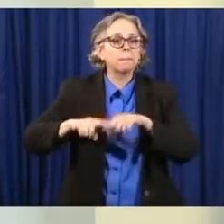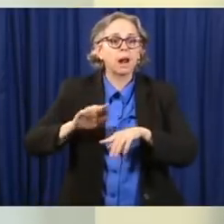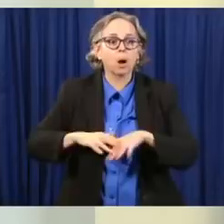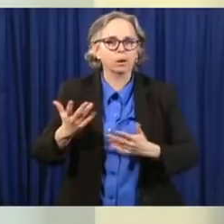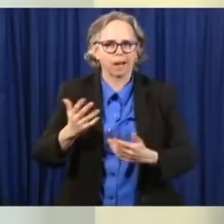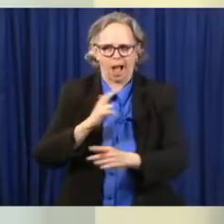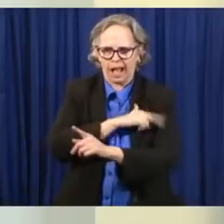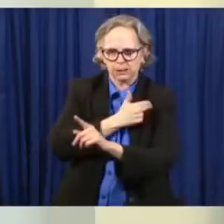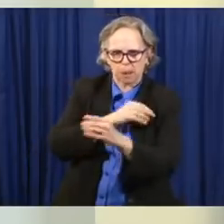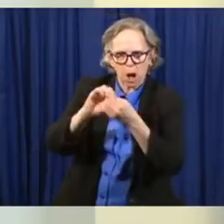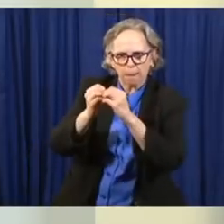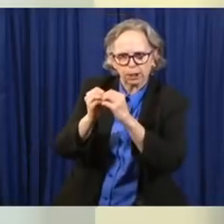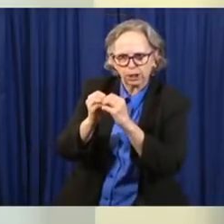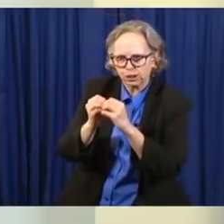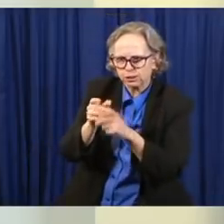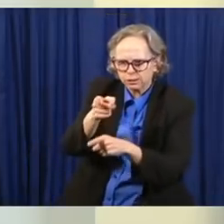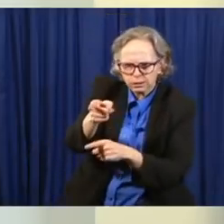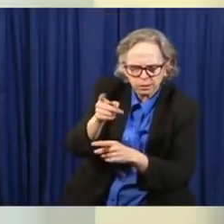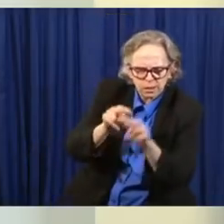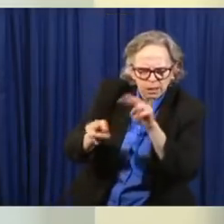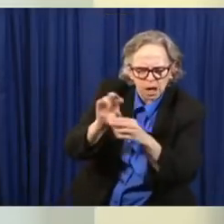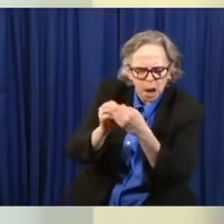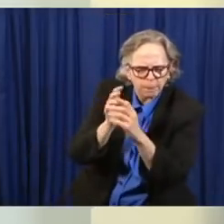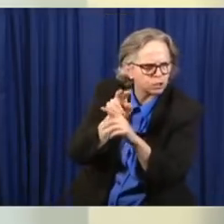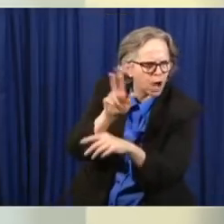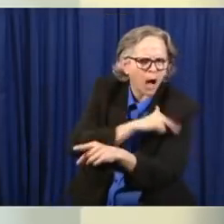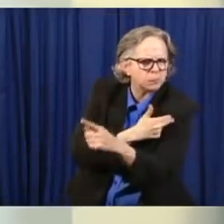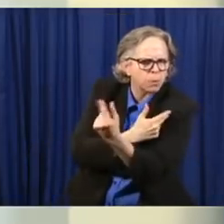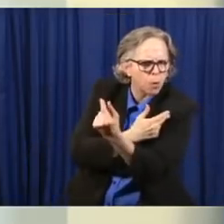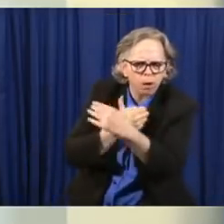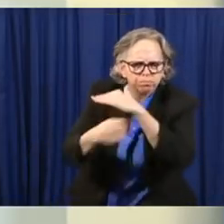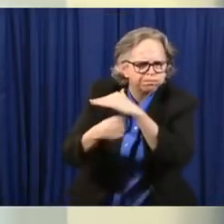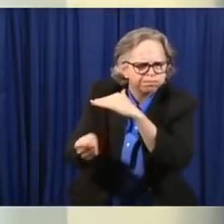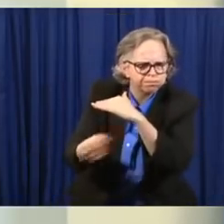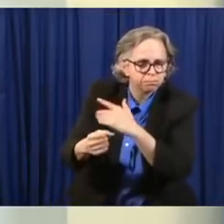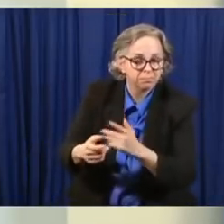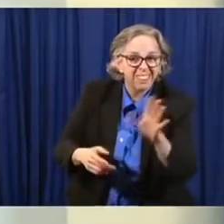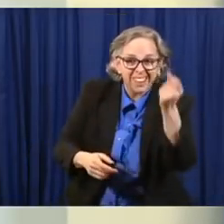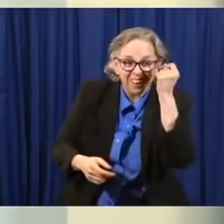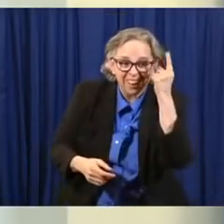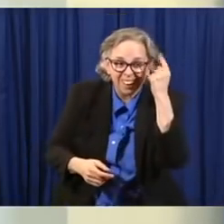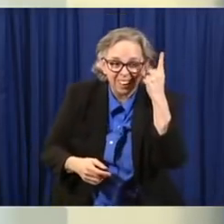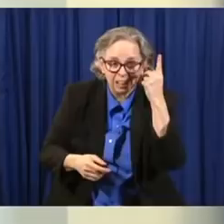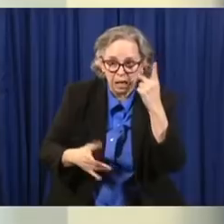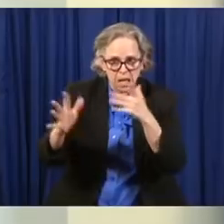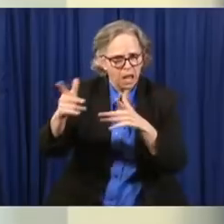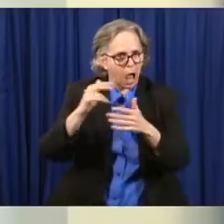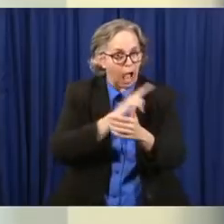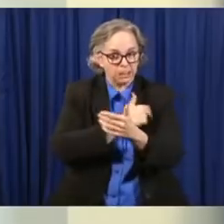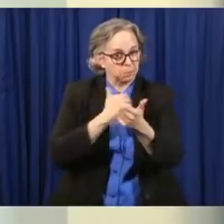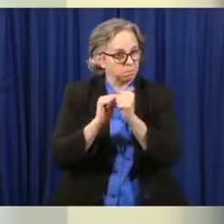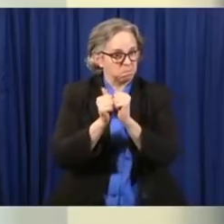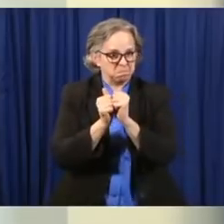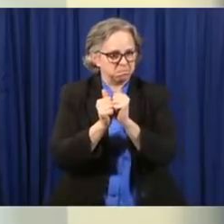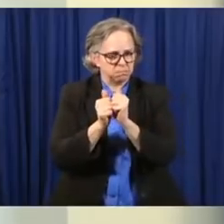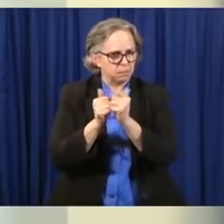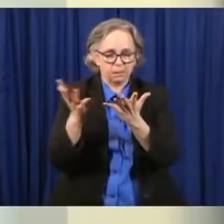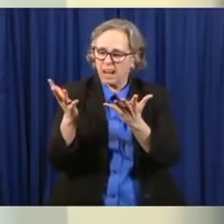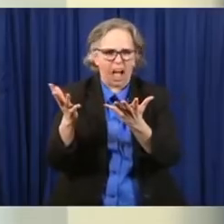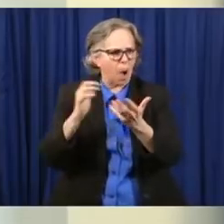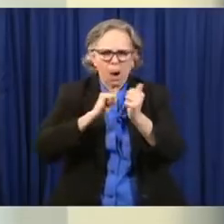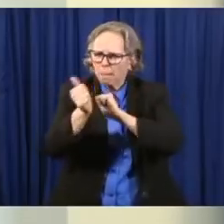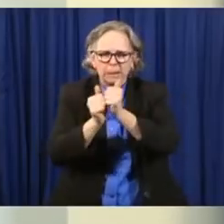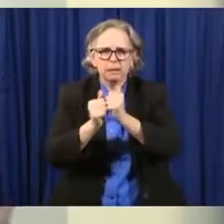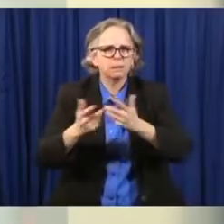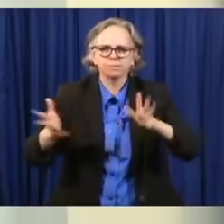sick. And our hospitals across Ohio, who usually compete, have joined together to work and